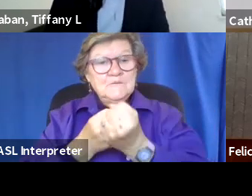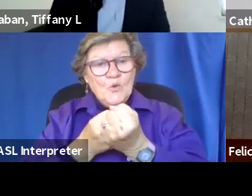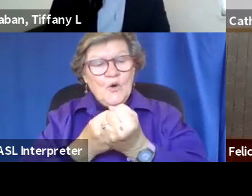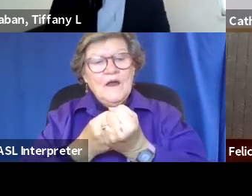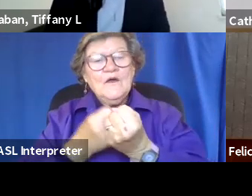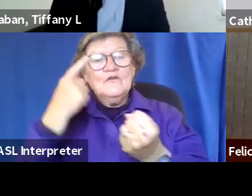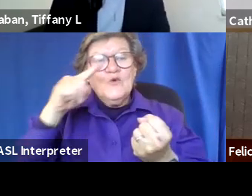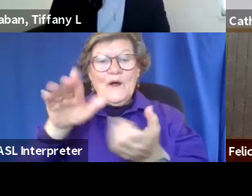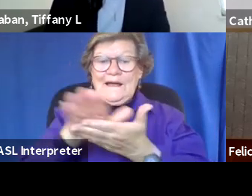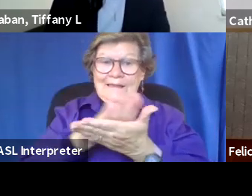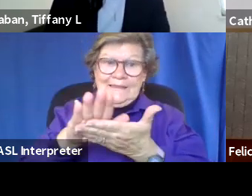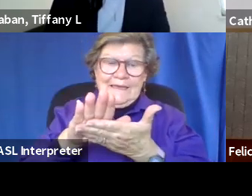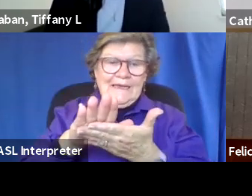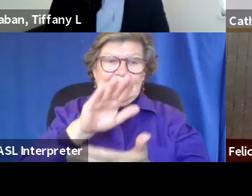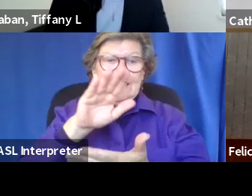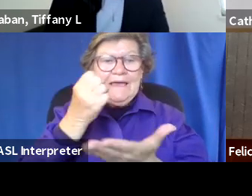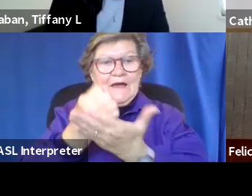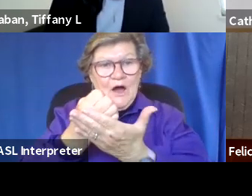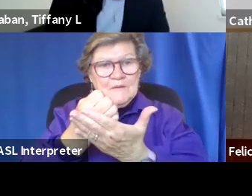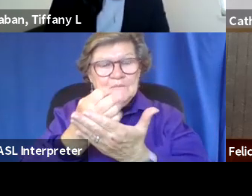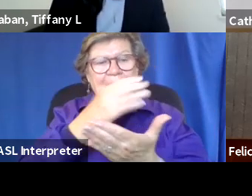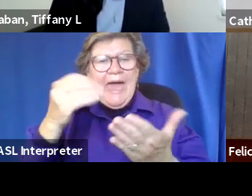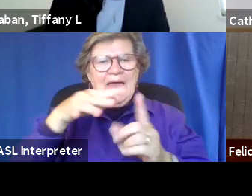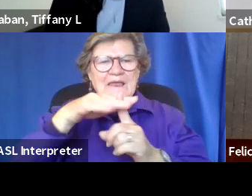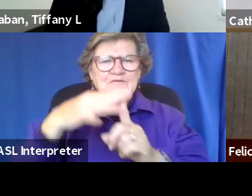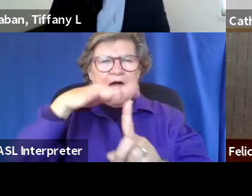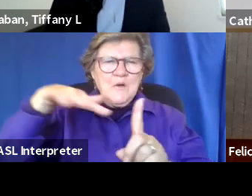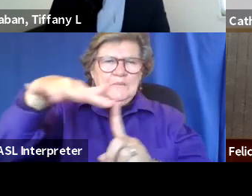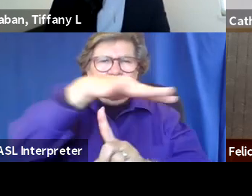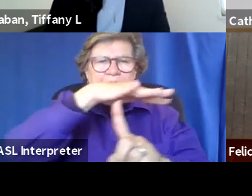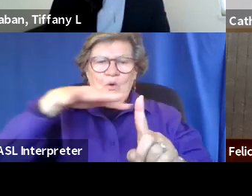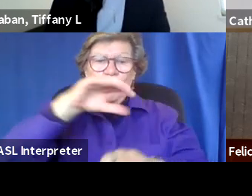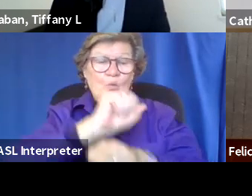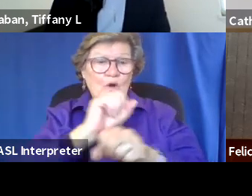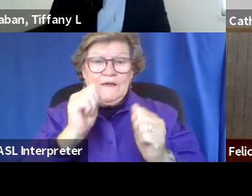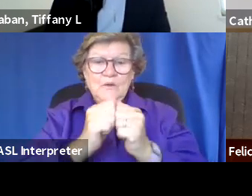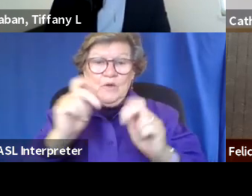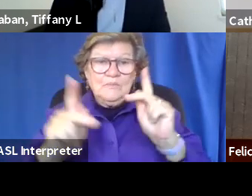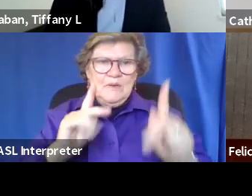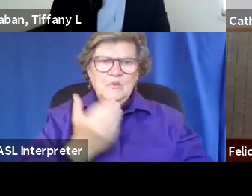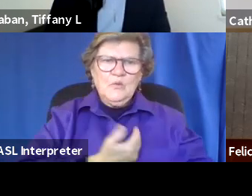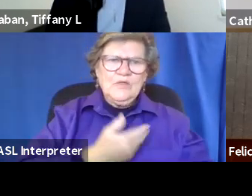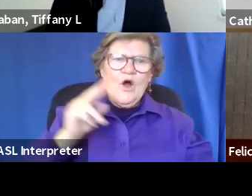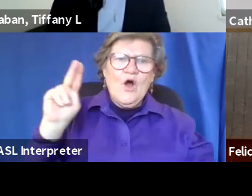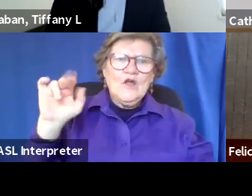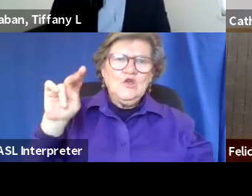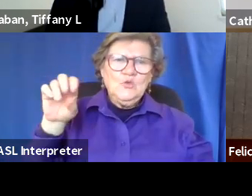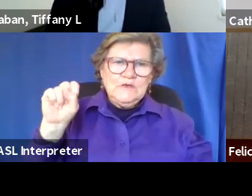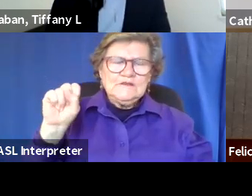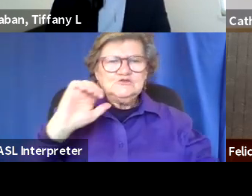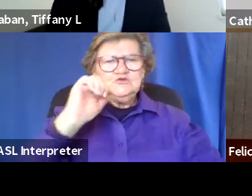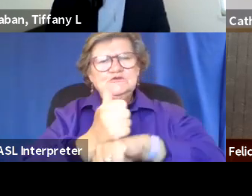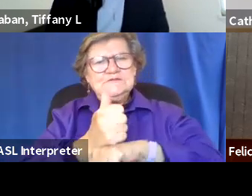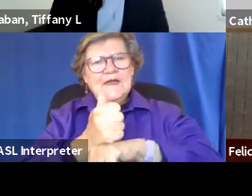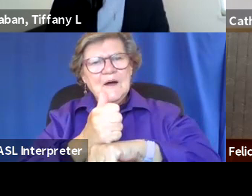cleaner energy economy, but also the environment is by working with folks like our unions to set up apprenticeship models